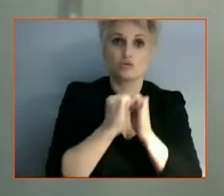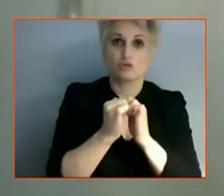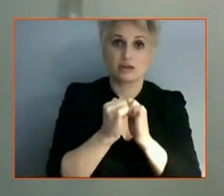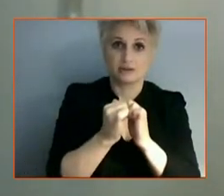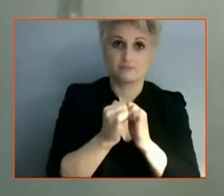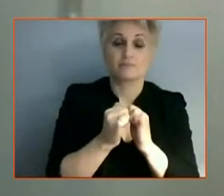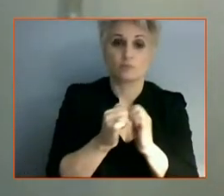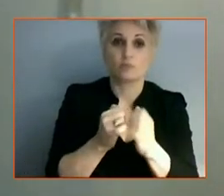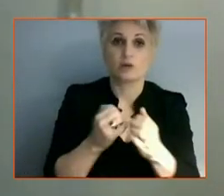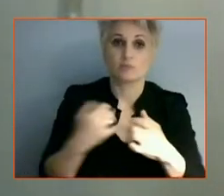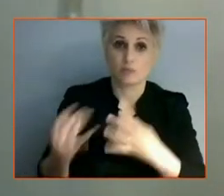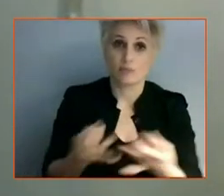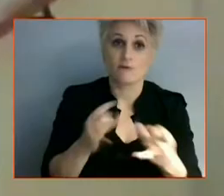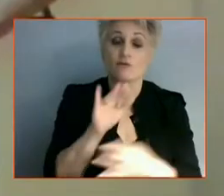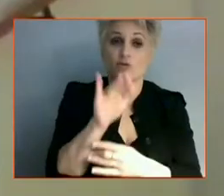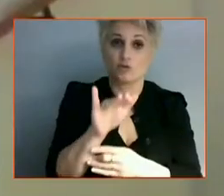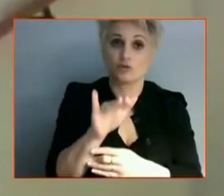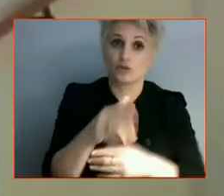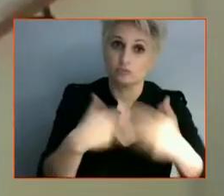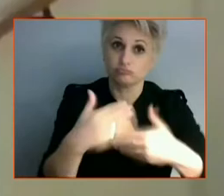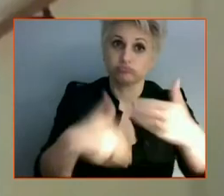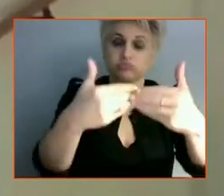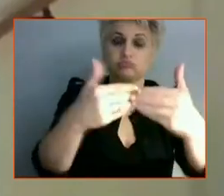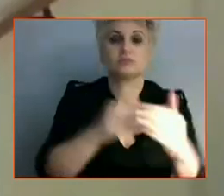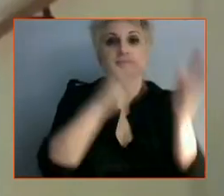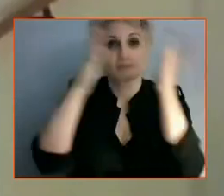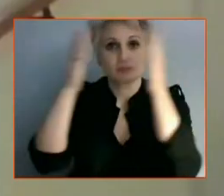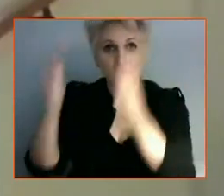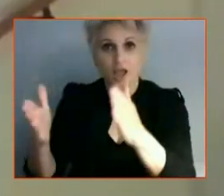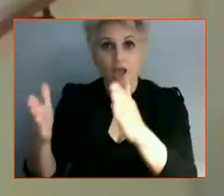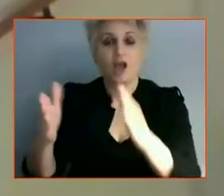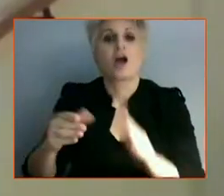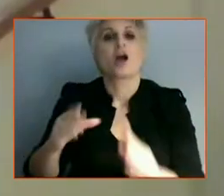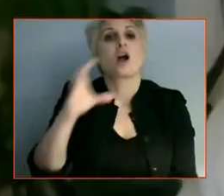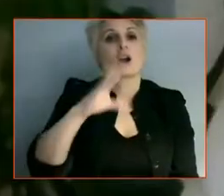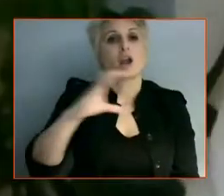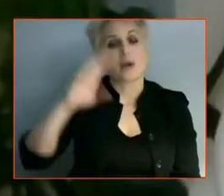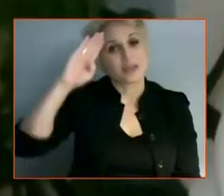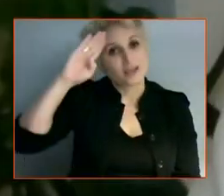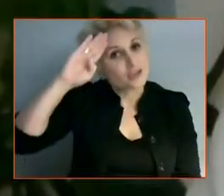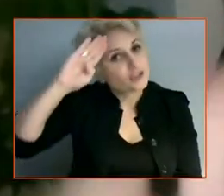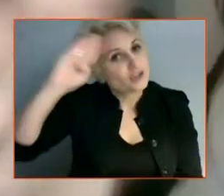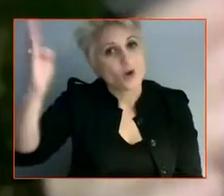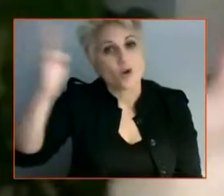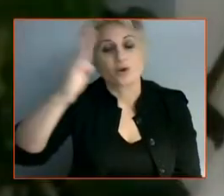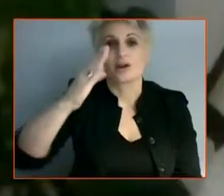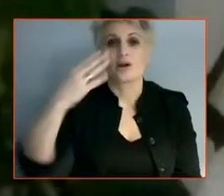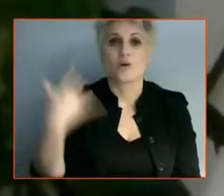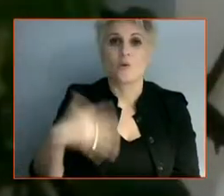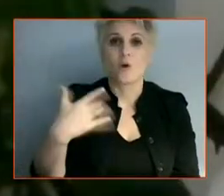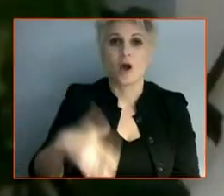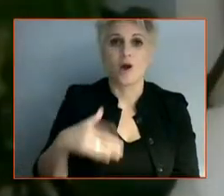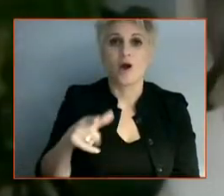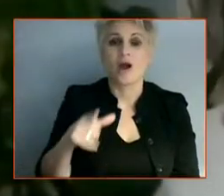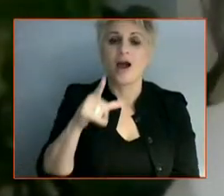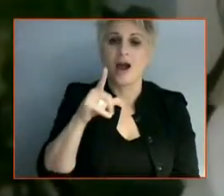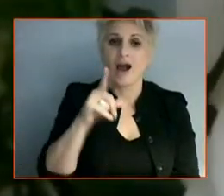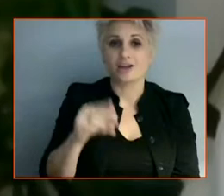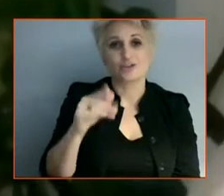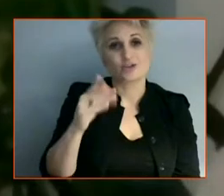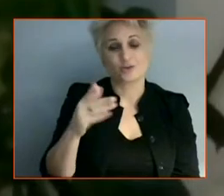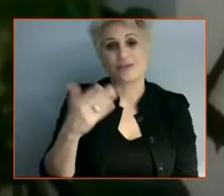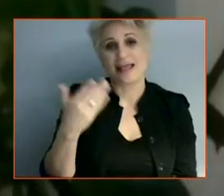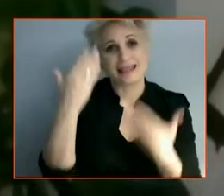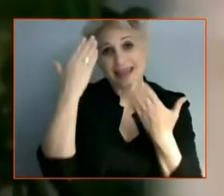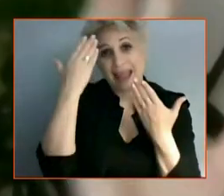Ka pai. Kia ora. Chlöe. Kia ora. And you've got to admire, I do admire Carmel Sepuloni in the way that